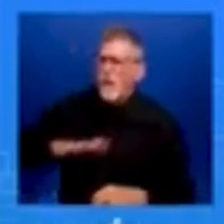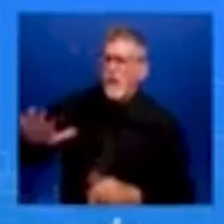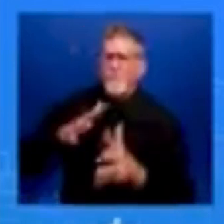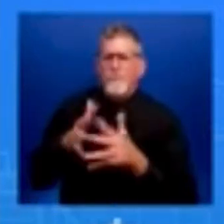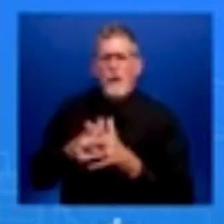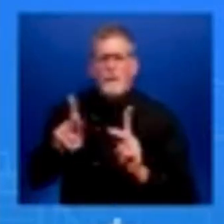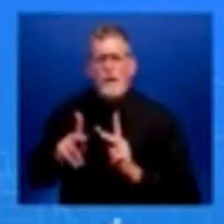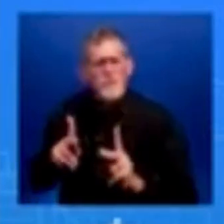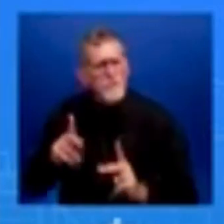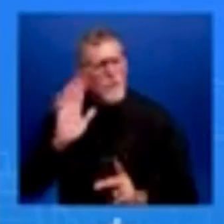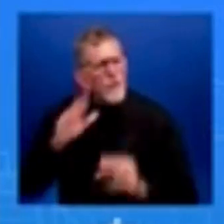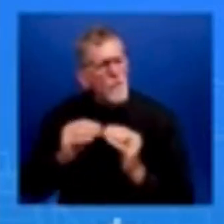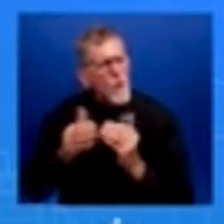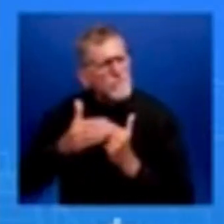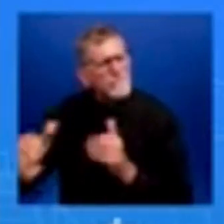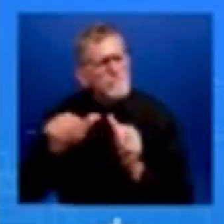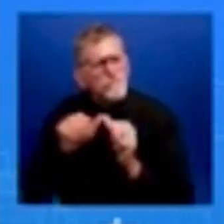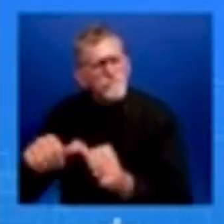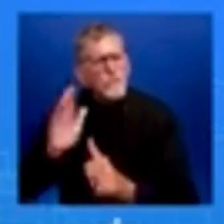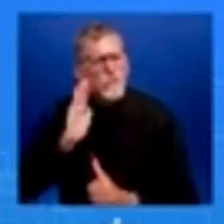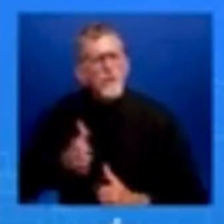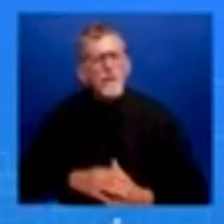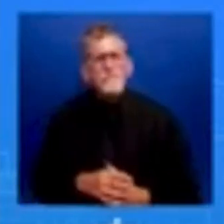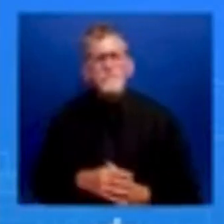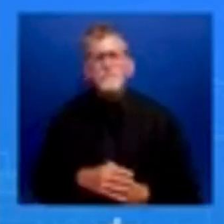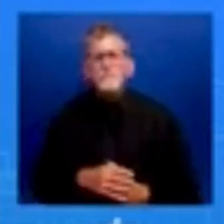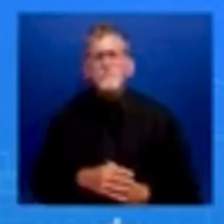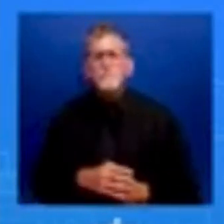on. You know, since 2019,